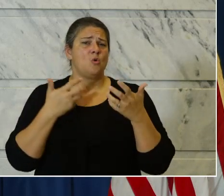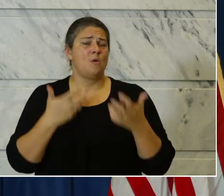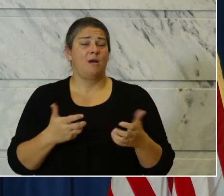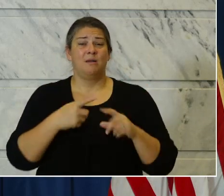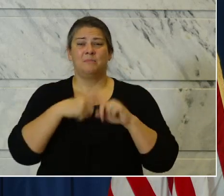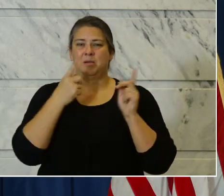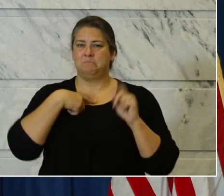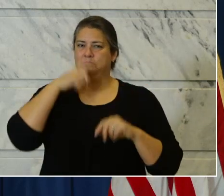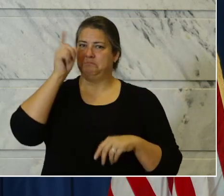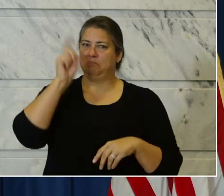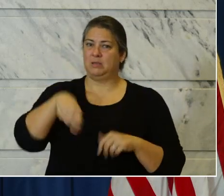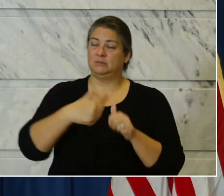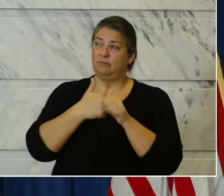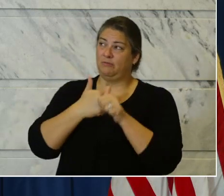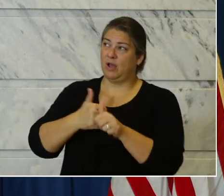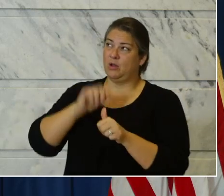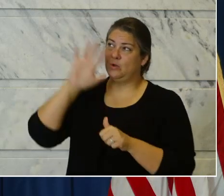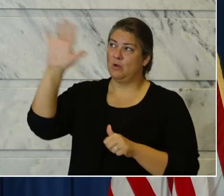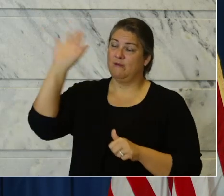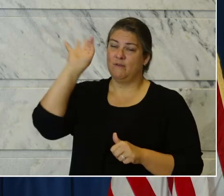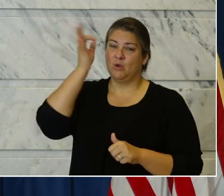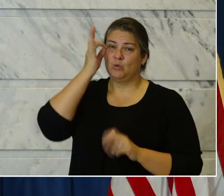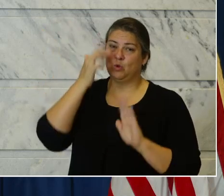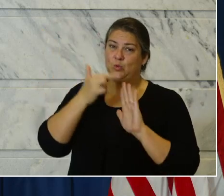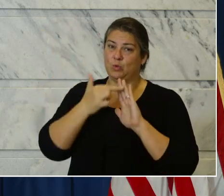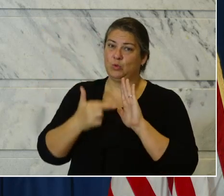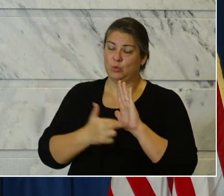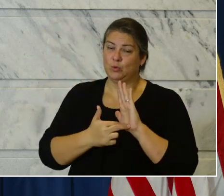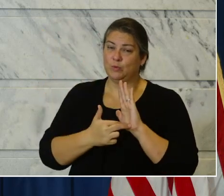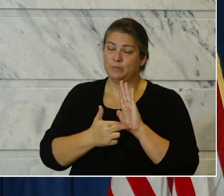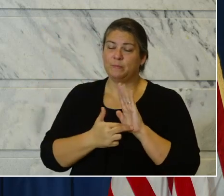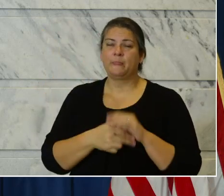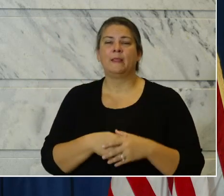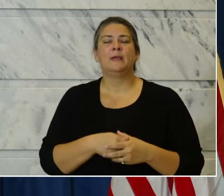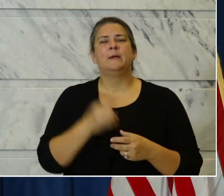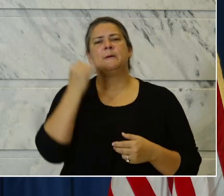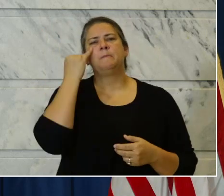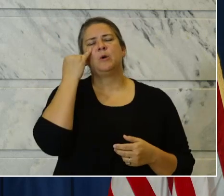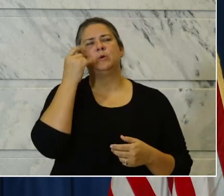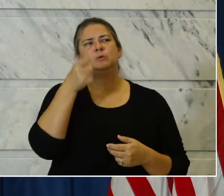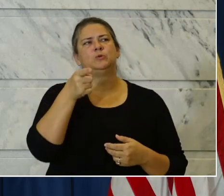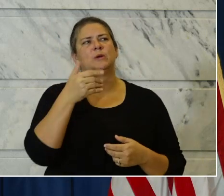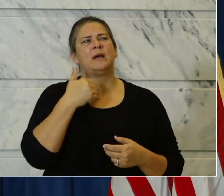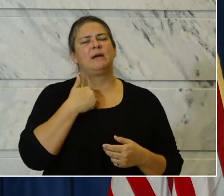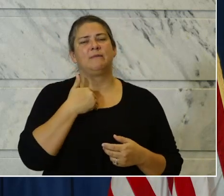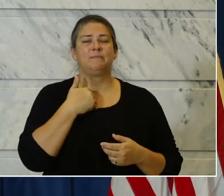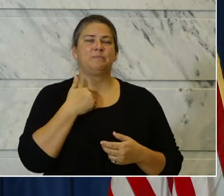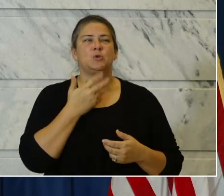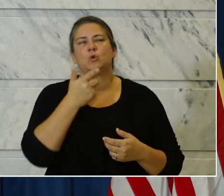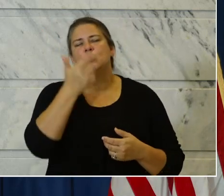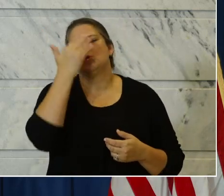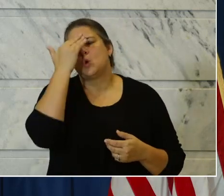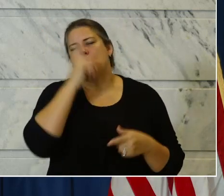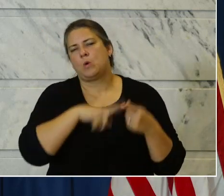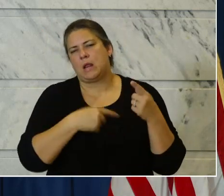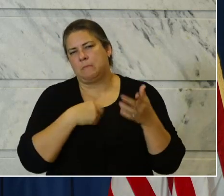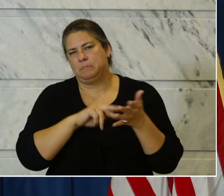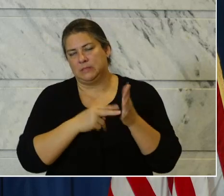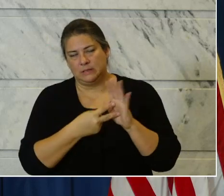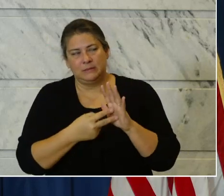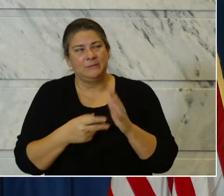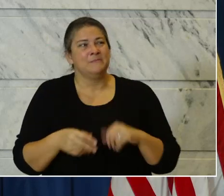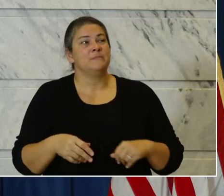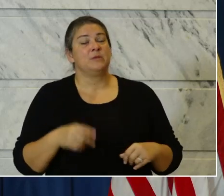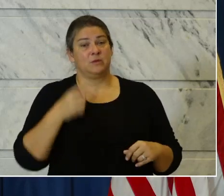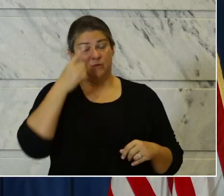abide by the rules that are set in place. And just so you have a little bit of a gauge of what we're talking about, just for